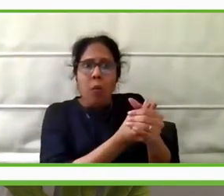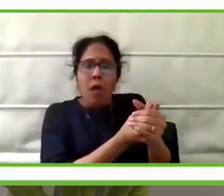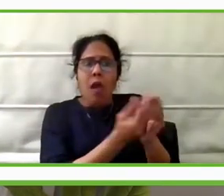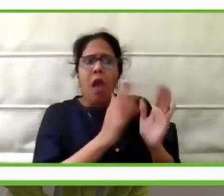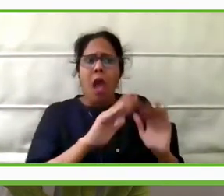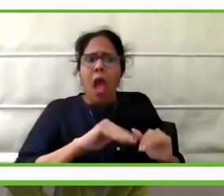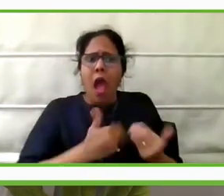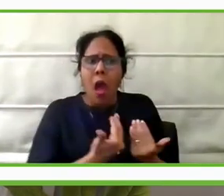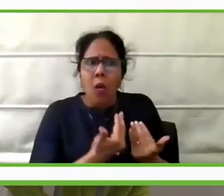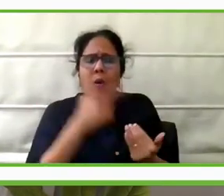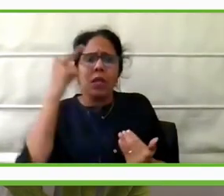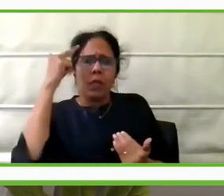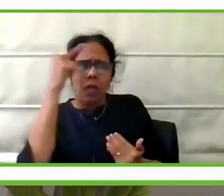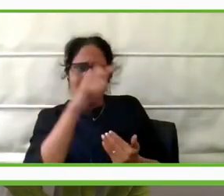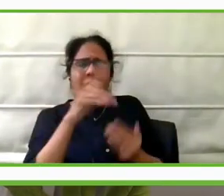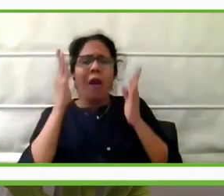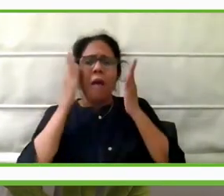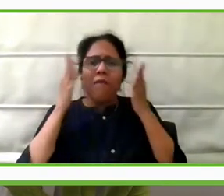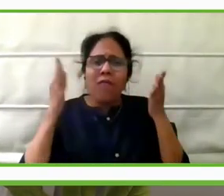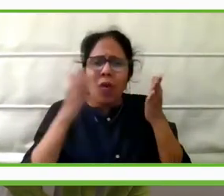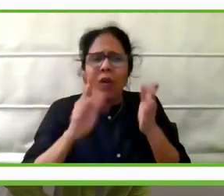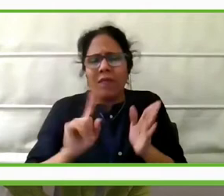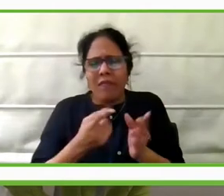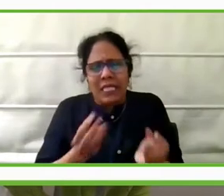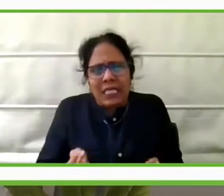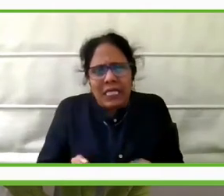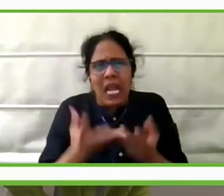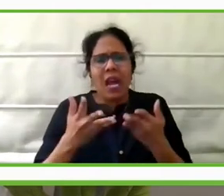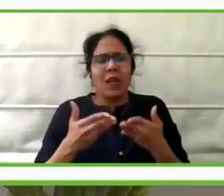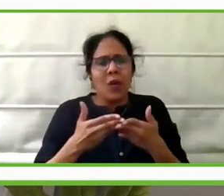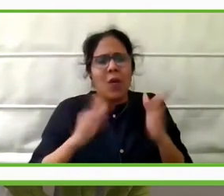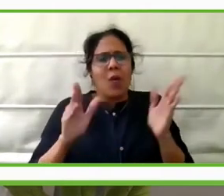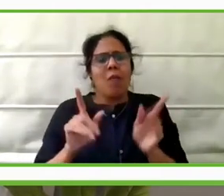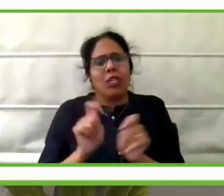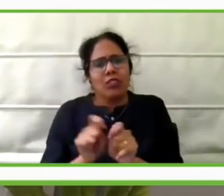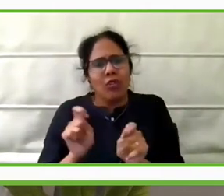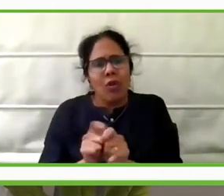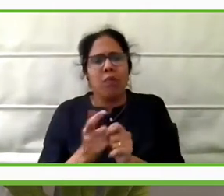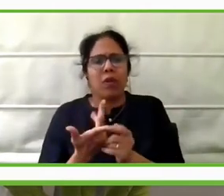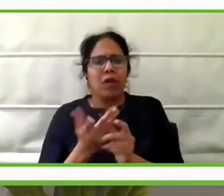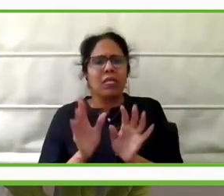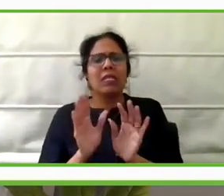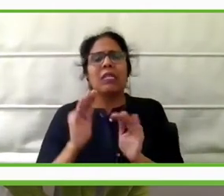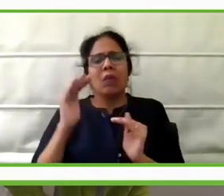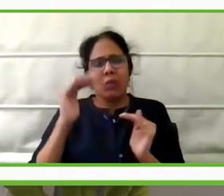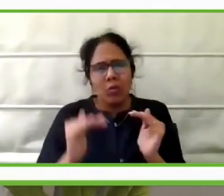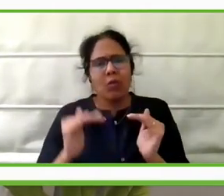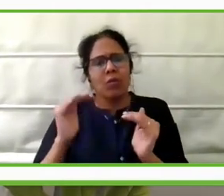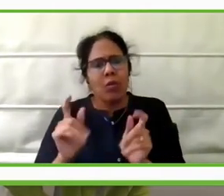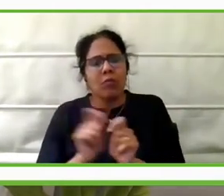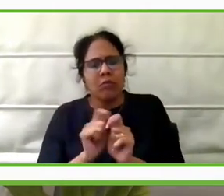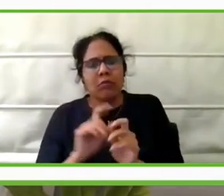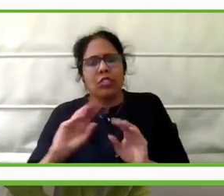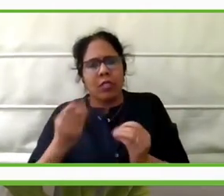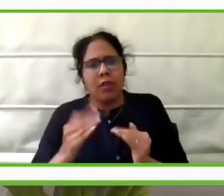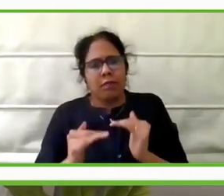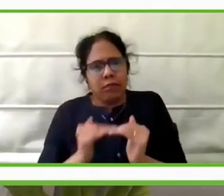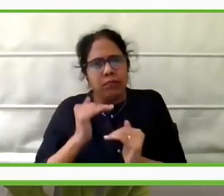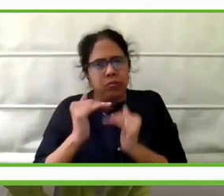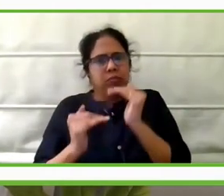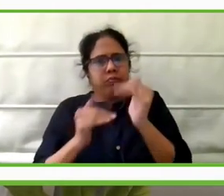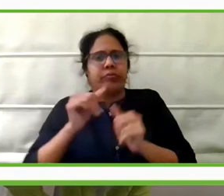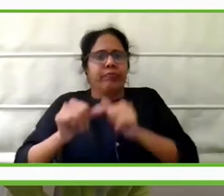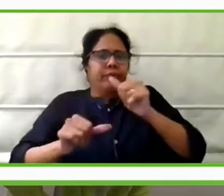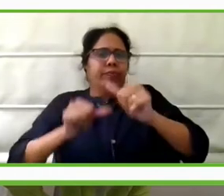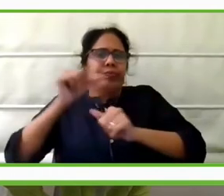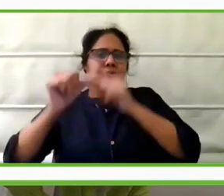We tend to focus on entry-level positions, part-time positions, how do we bring them in? And now, like you said earlier, it's a process.